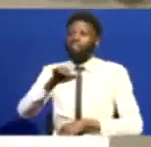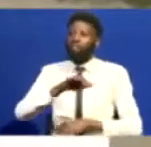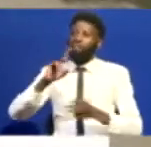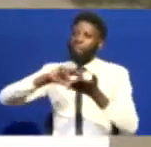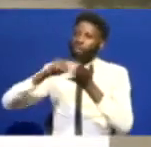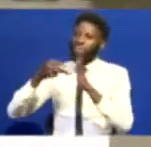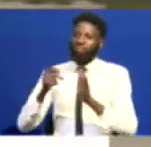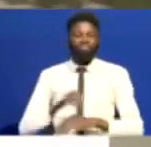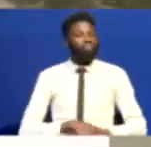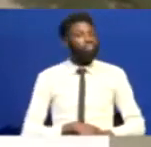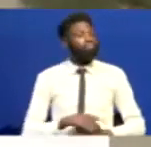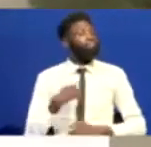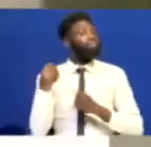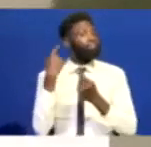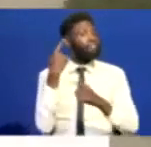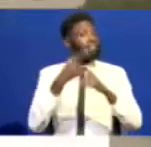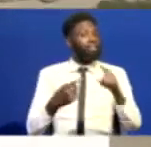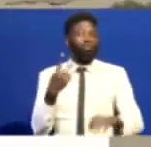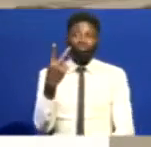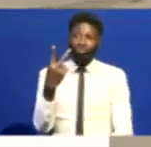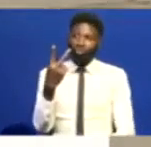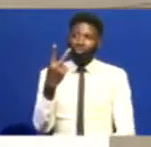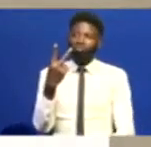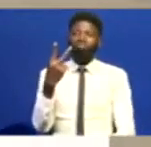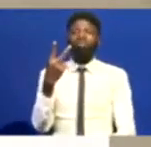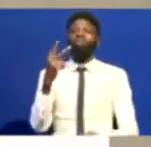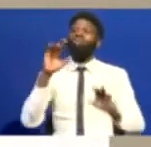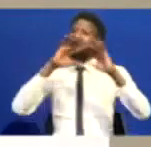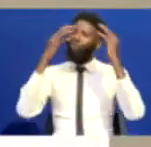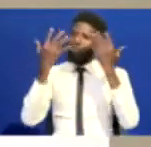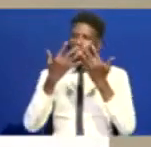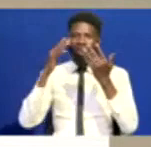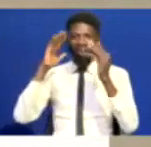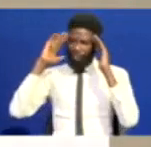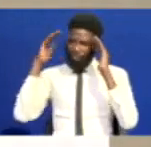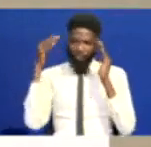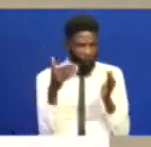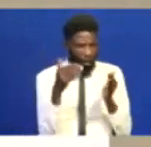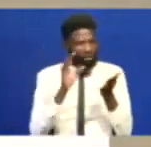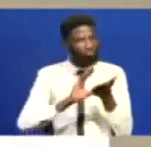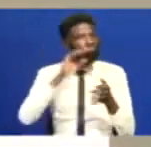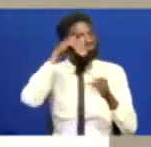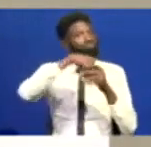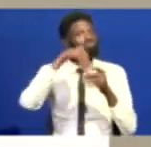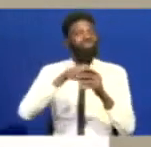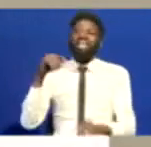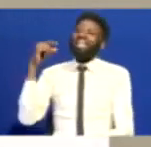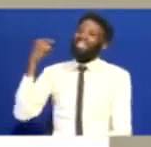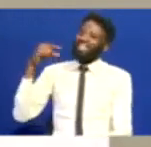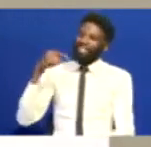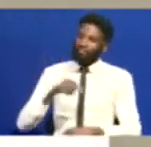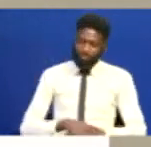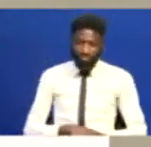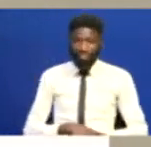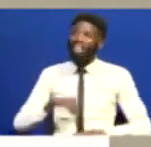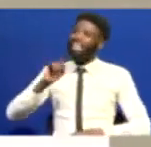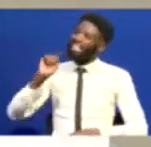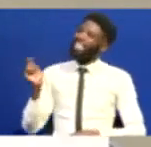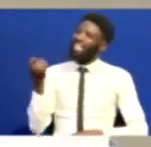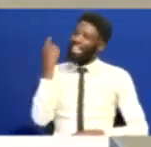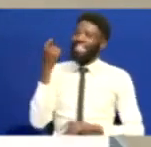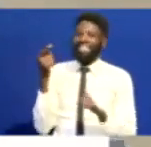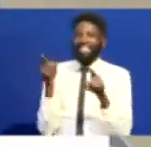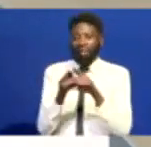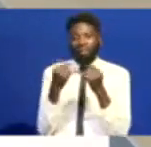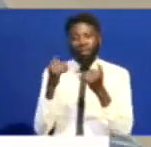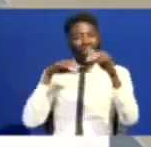The last 2 years have seen a big shift globally in investments in green. Kenya is accessing up to